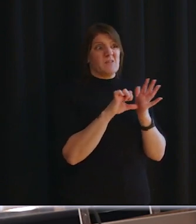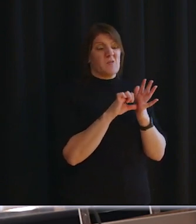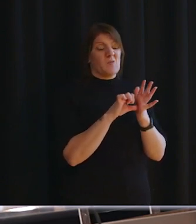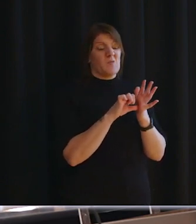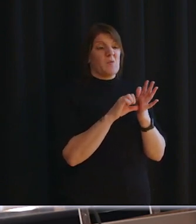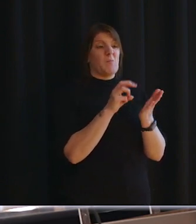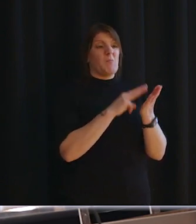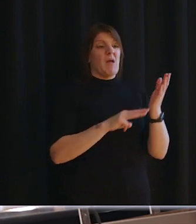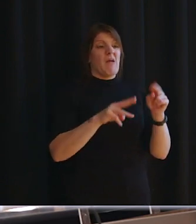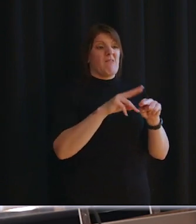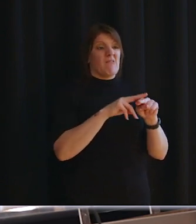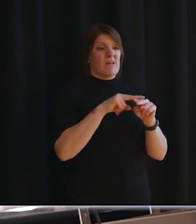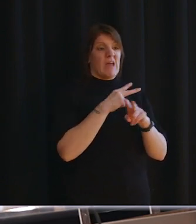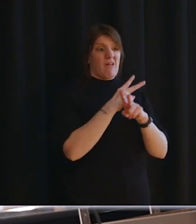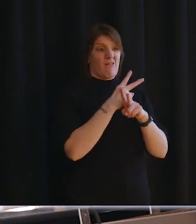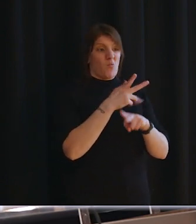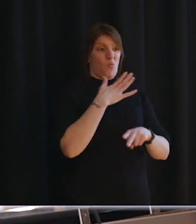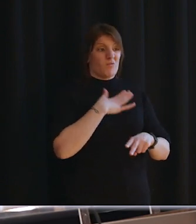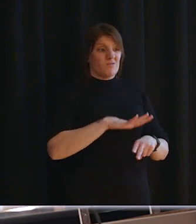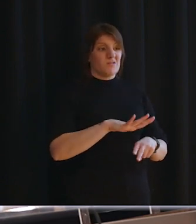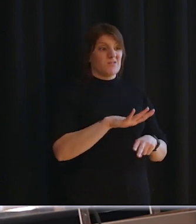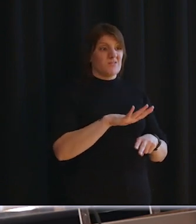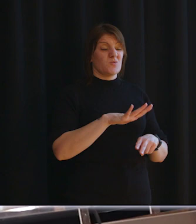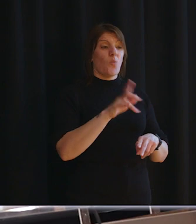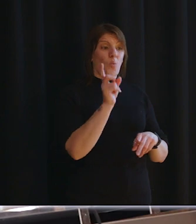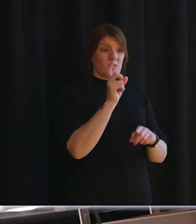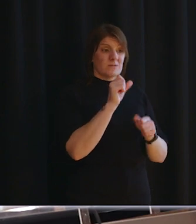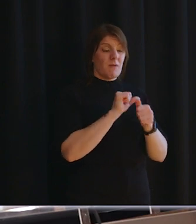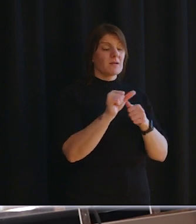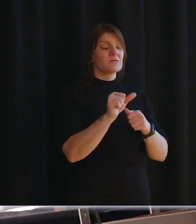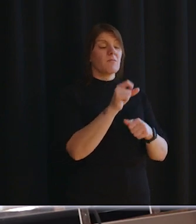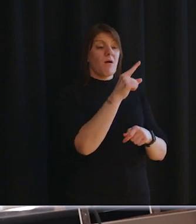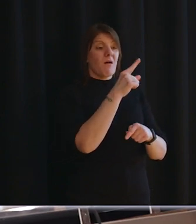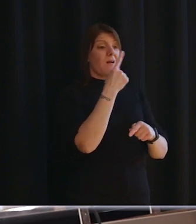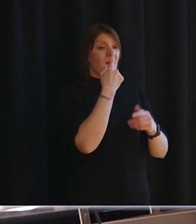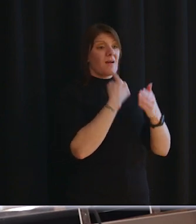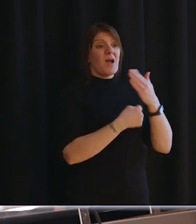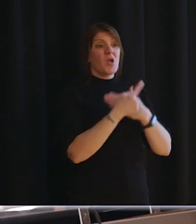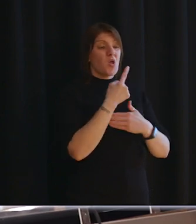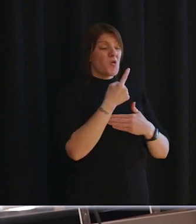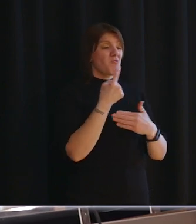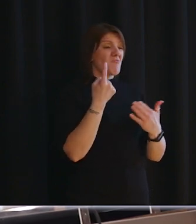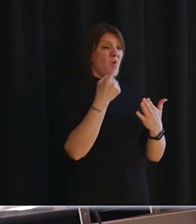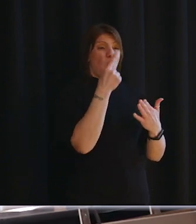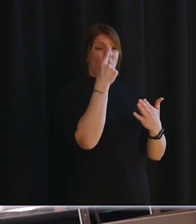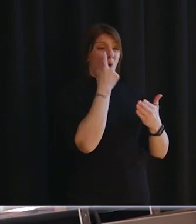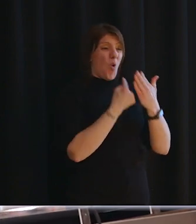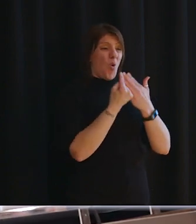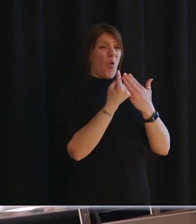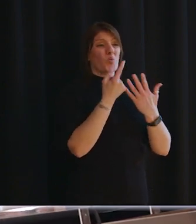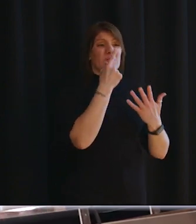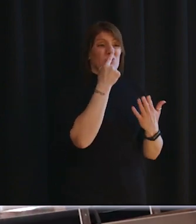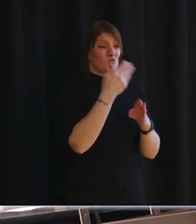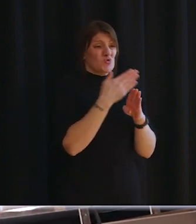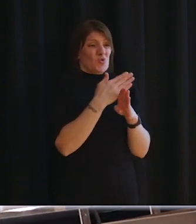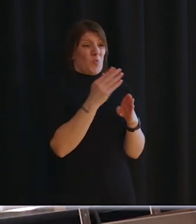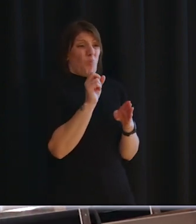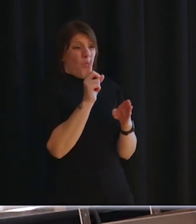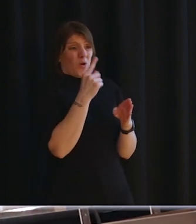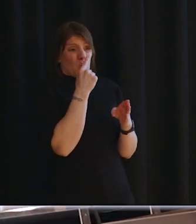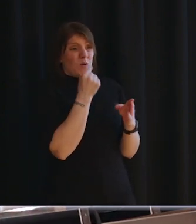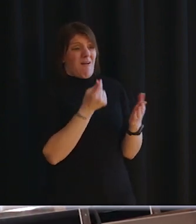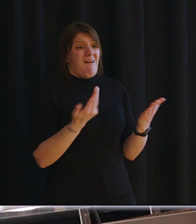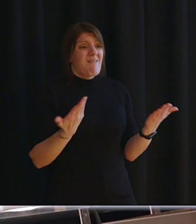best, but then you can be limited by what you can do within the school, or other professionals don't necessarily agree. So